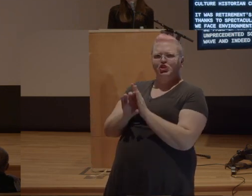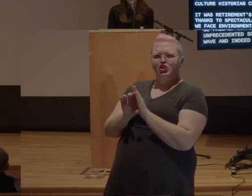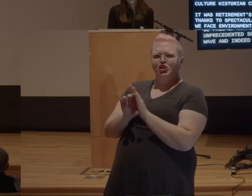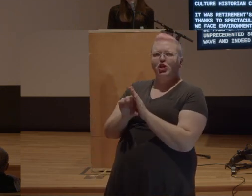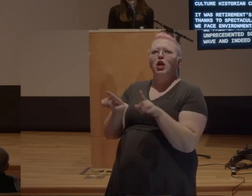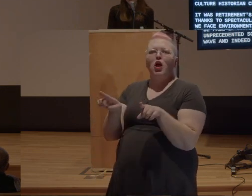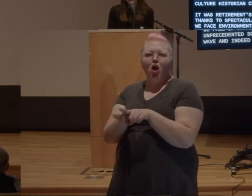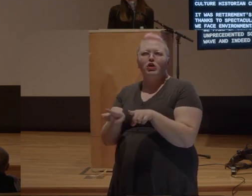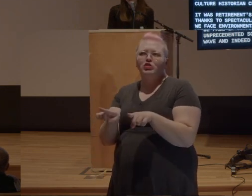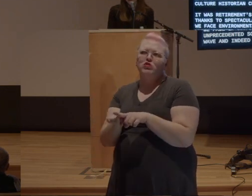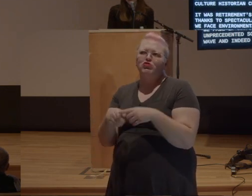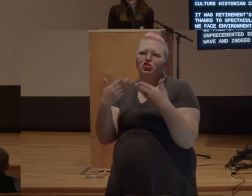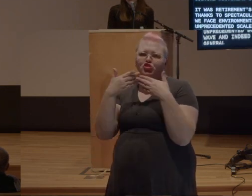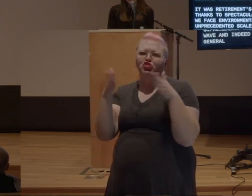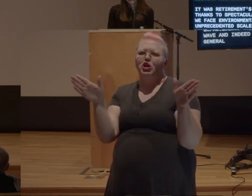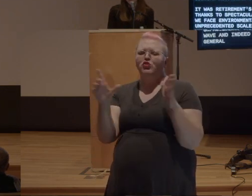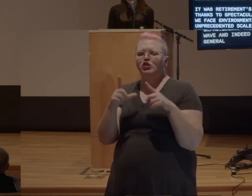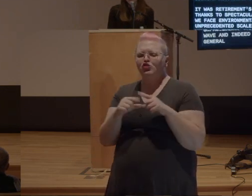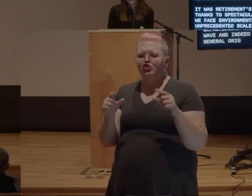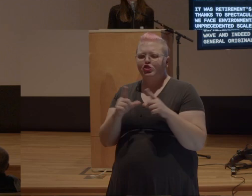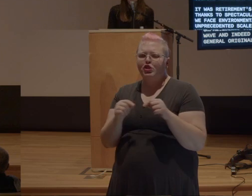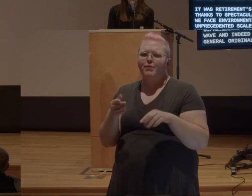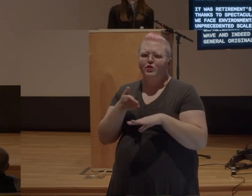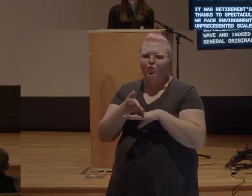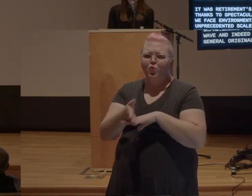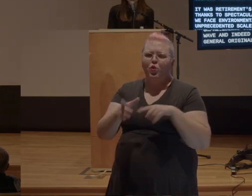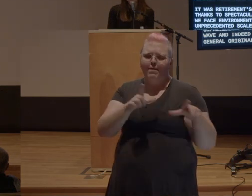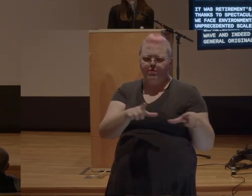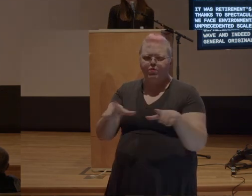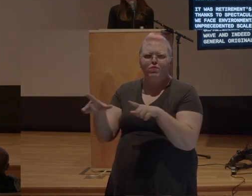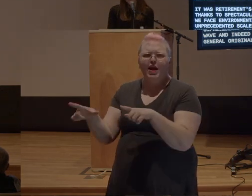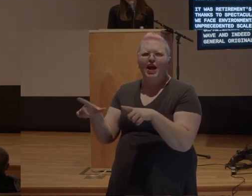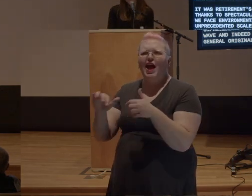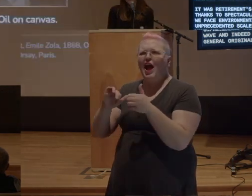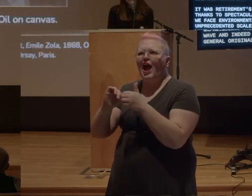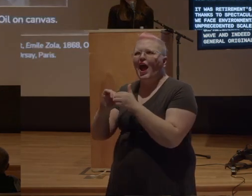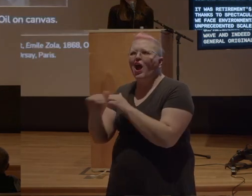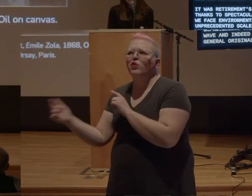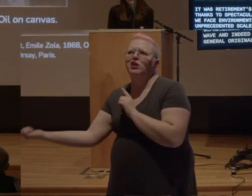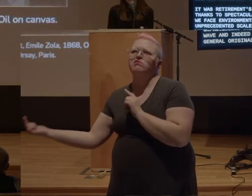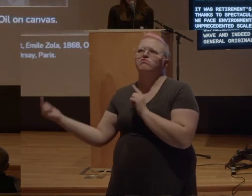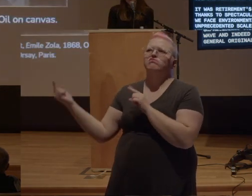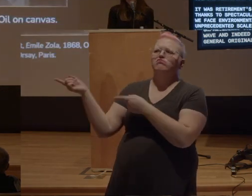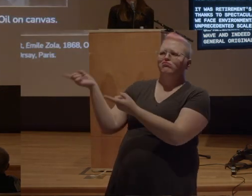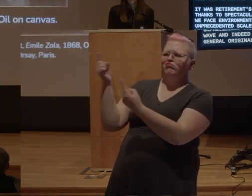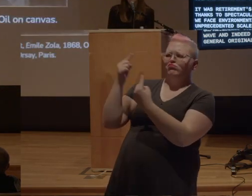woodblock prints in general, originally reach our shores?